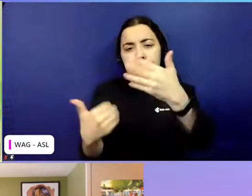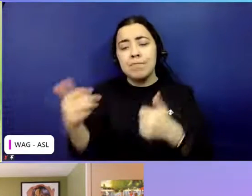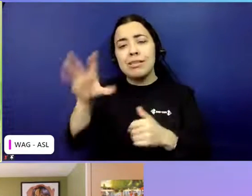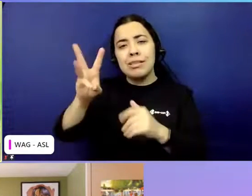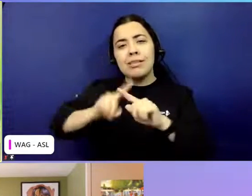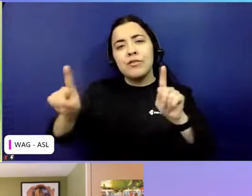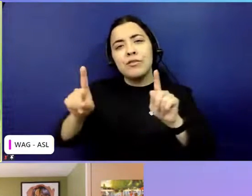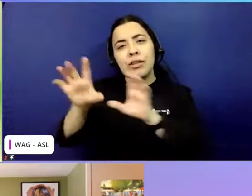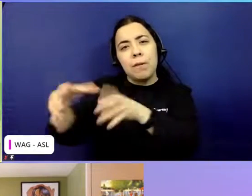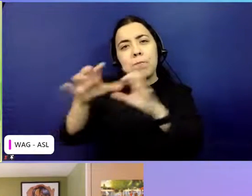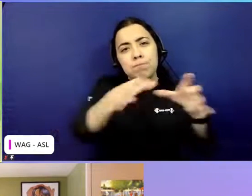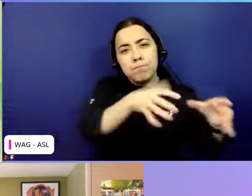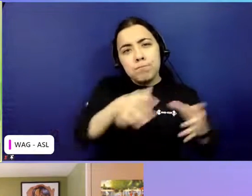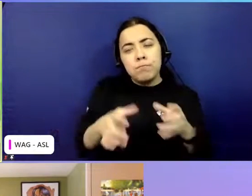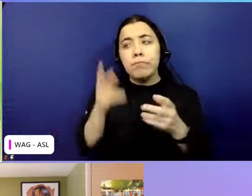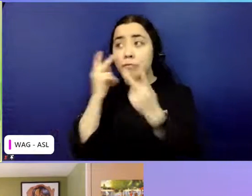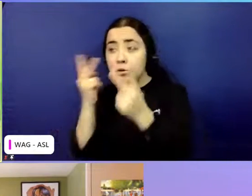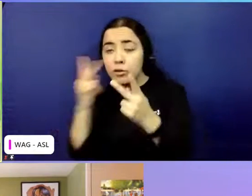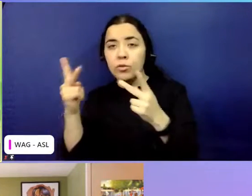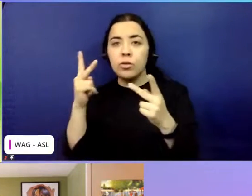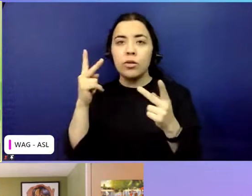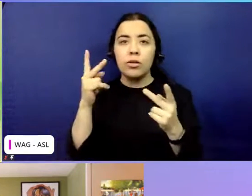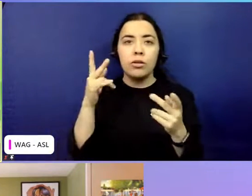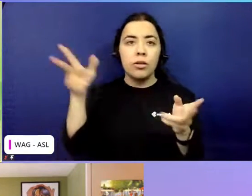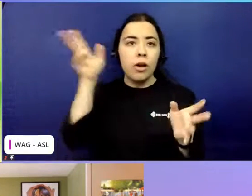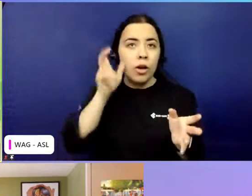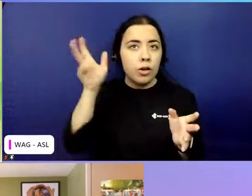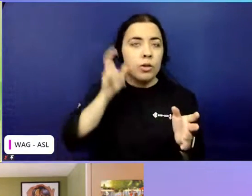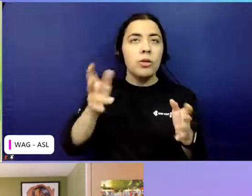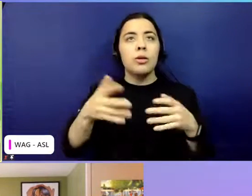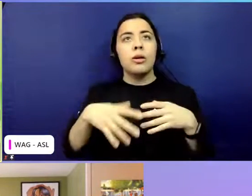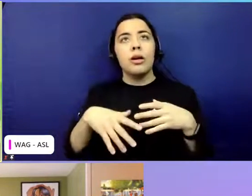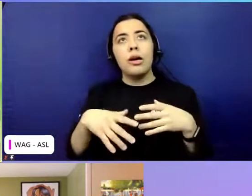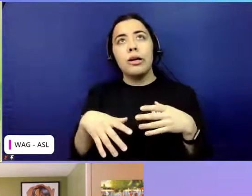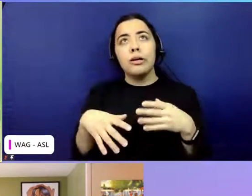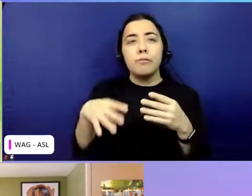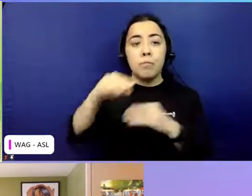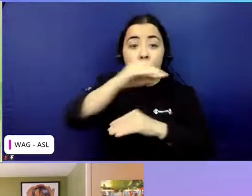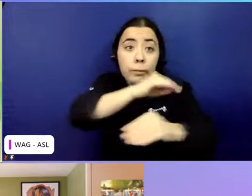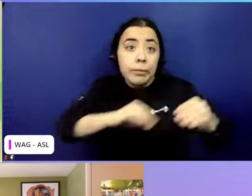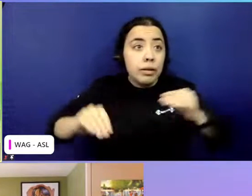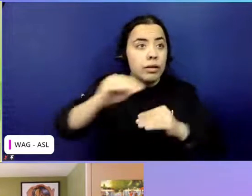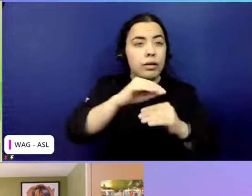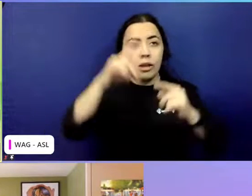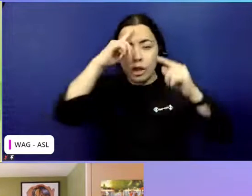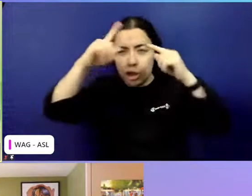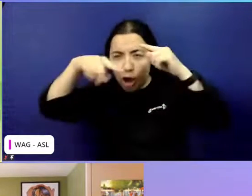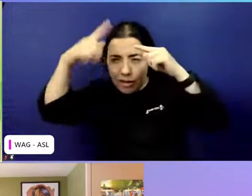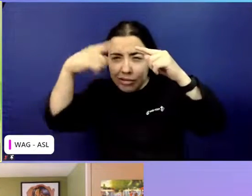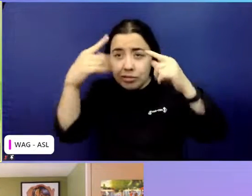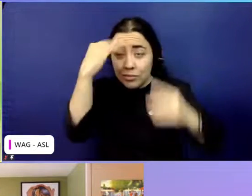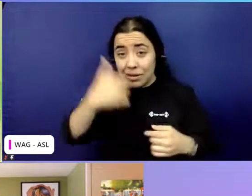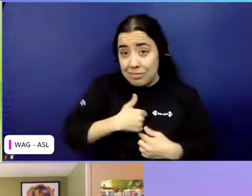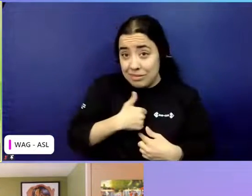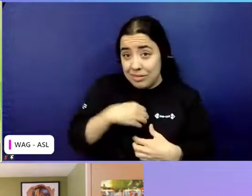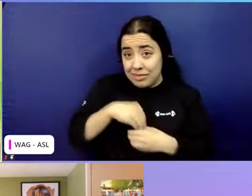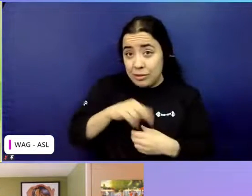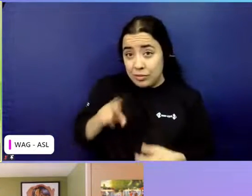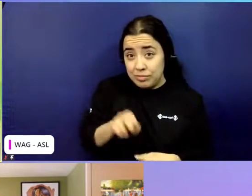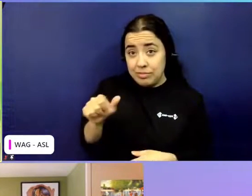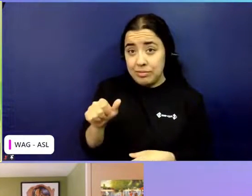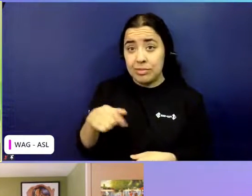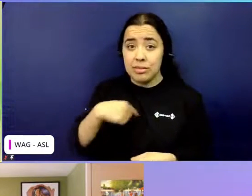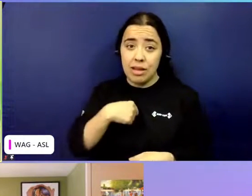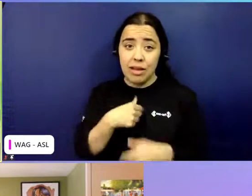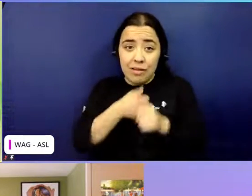categories: visual, audio, mobility, cognitive, which, because I am in the US and